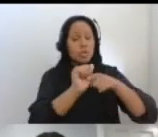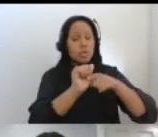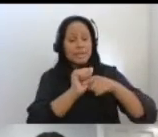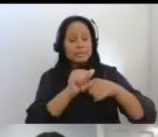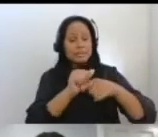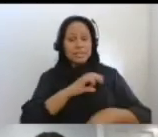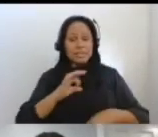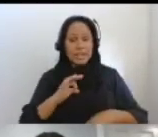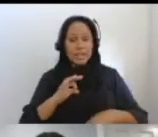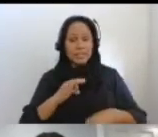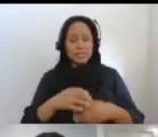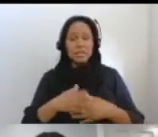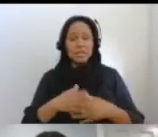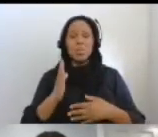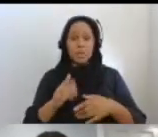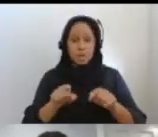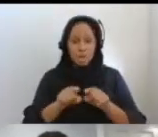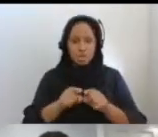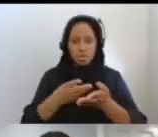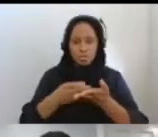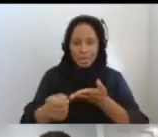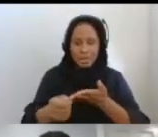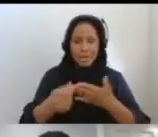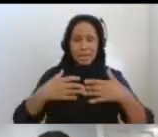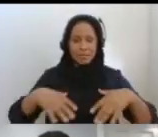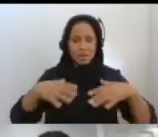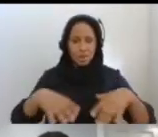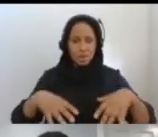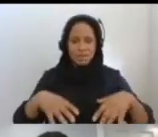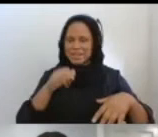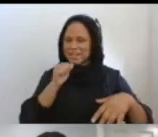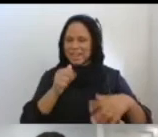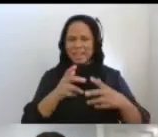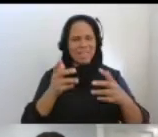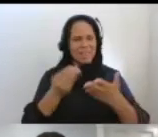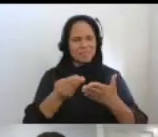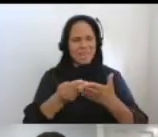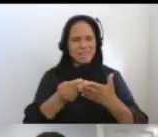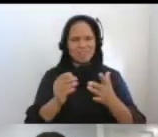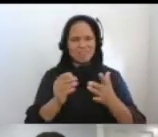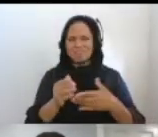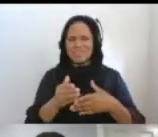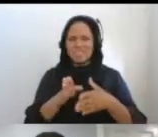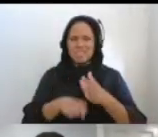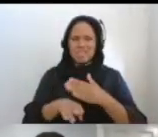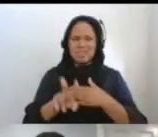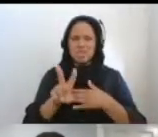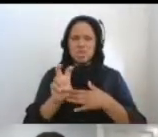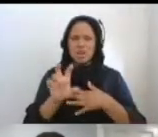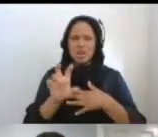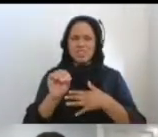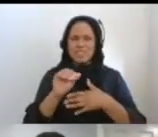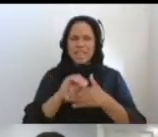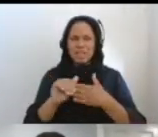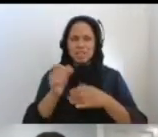for clothing. It's not a lot of money. It's $250 for the year, but it's something. And